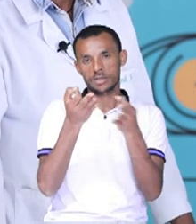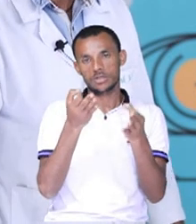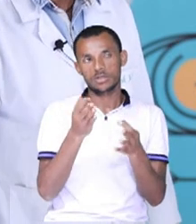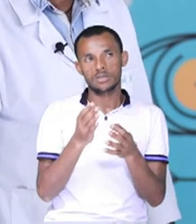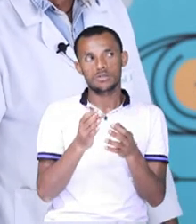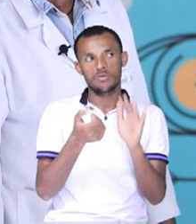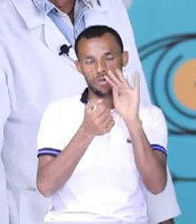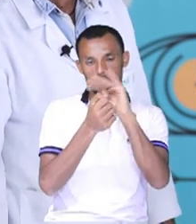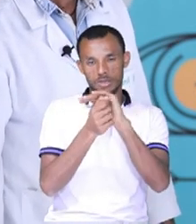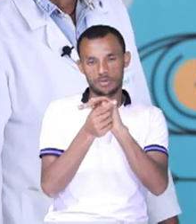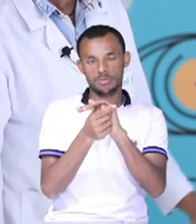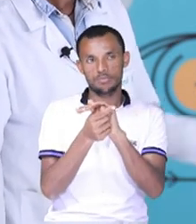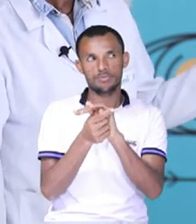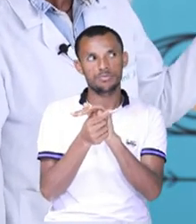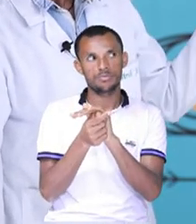For example,